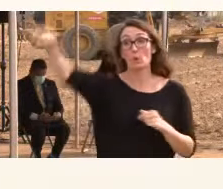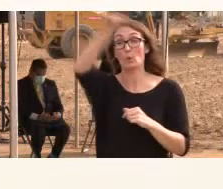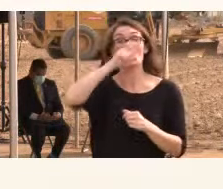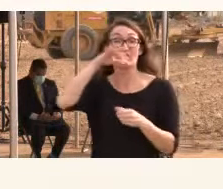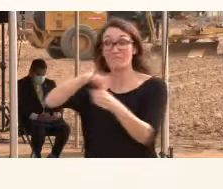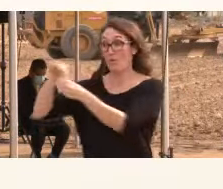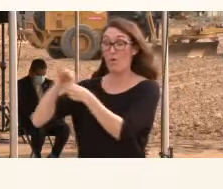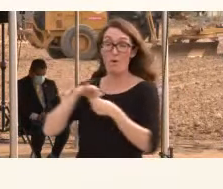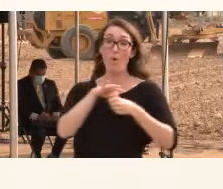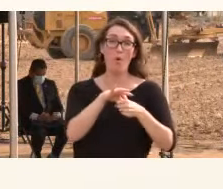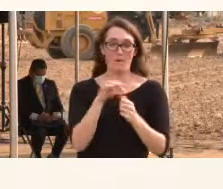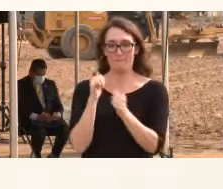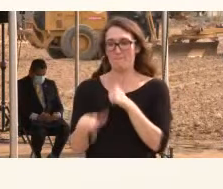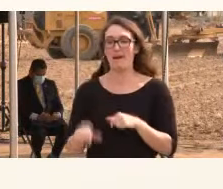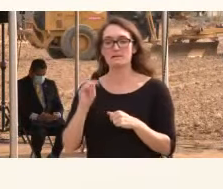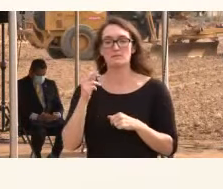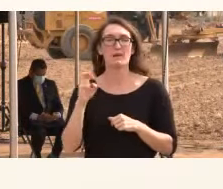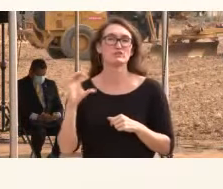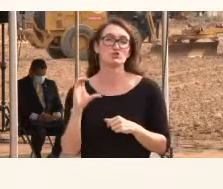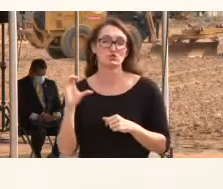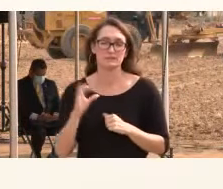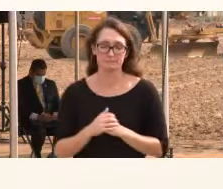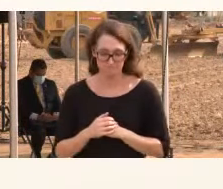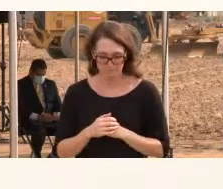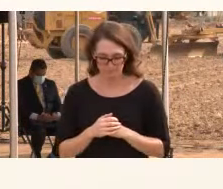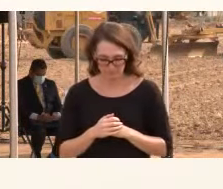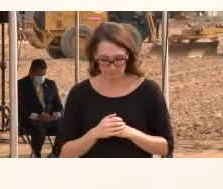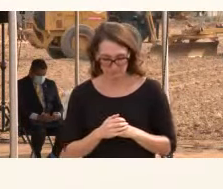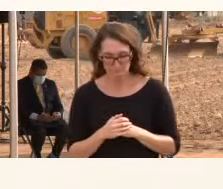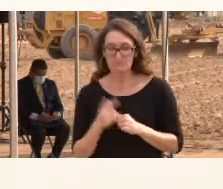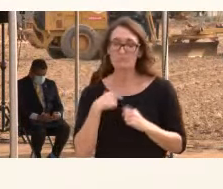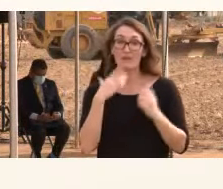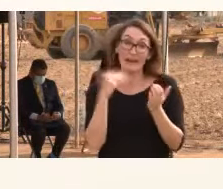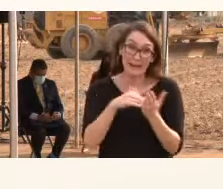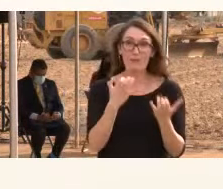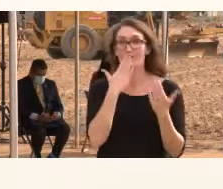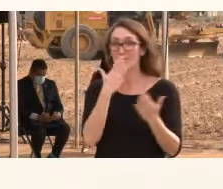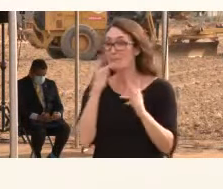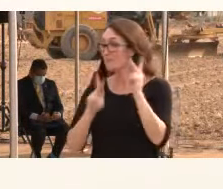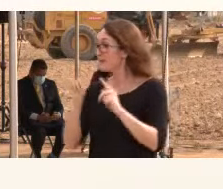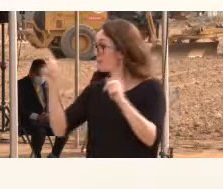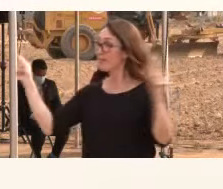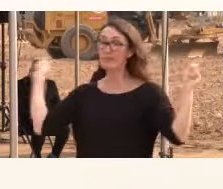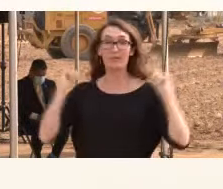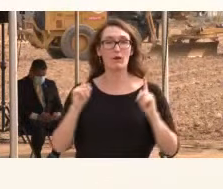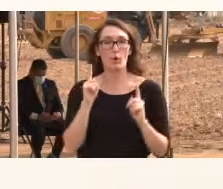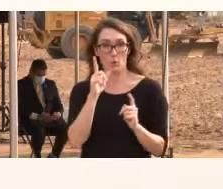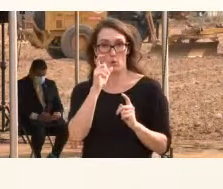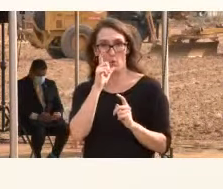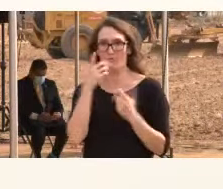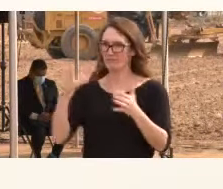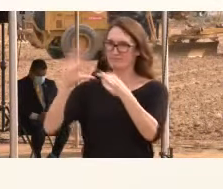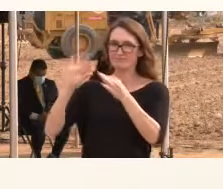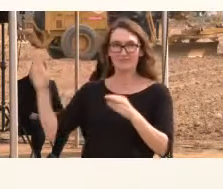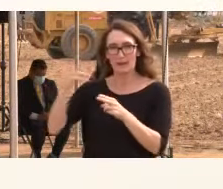investment. I want all the individuals who've been mentioned today for the West Fresno campus through